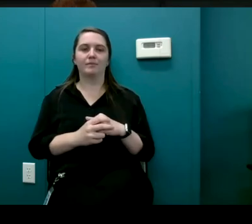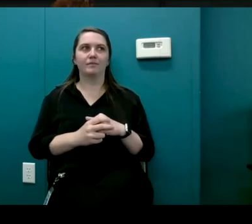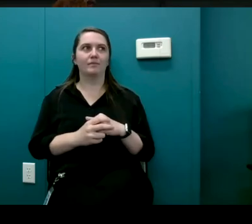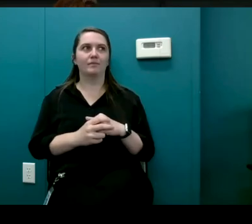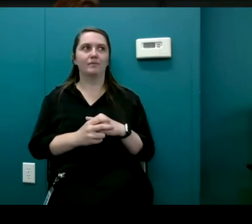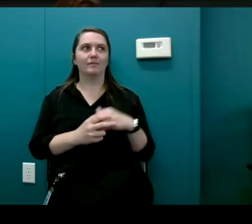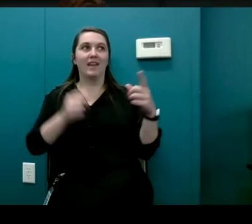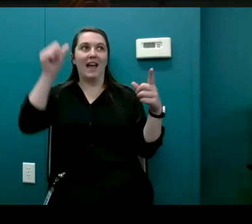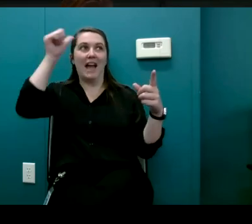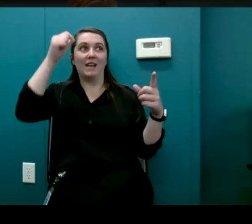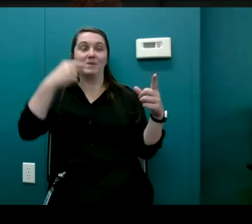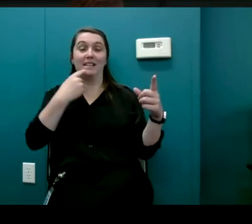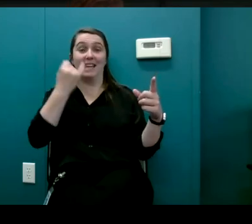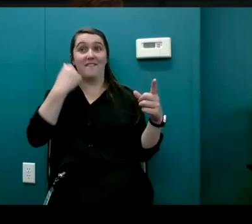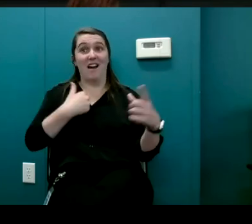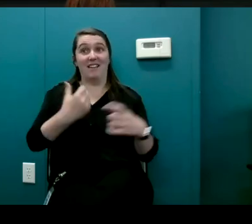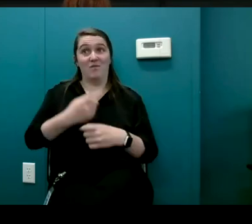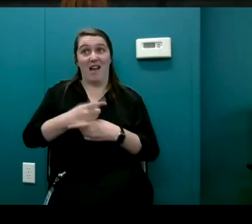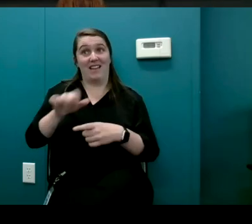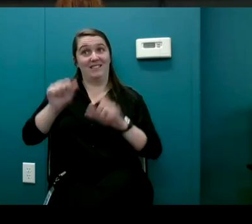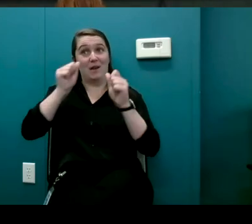If I get that right, that's amazing.